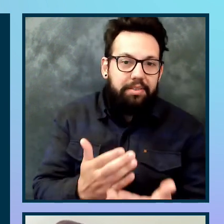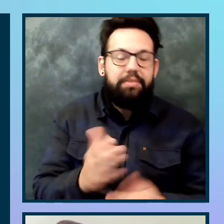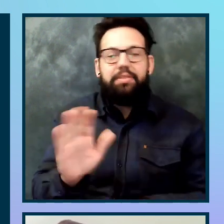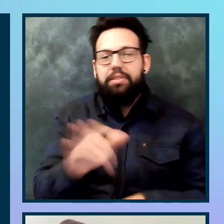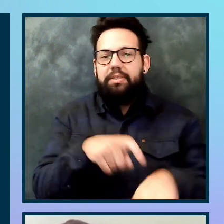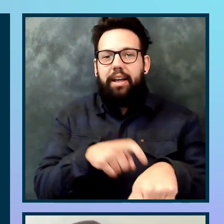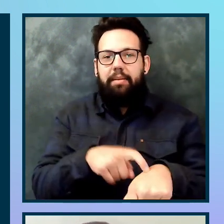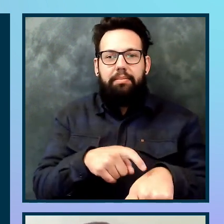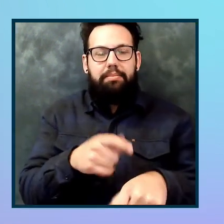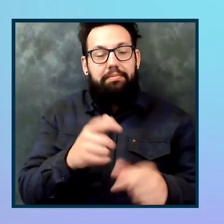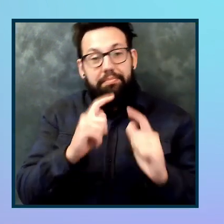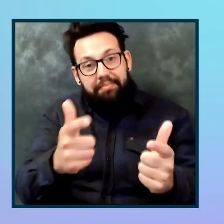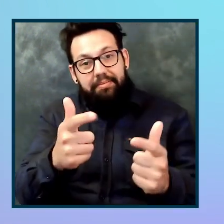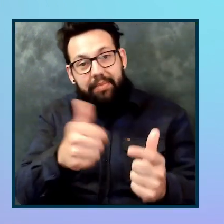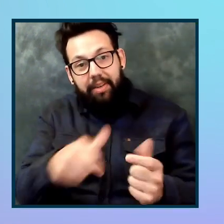will take any questions.